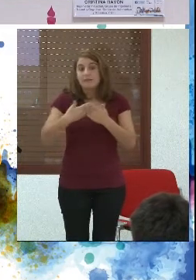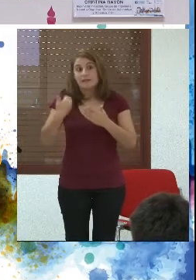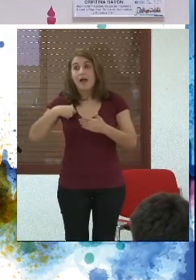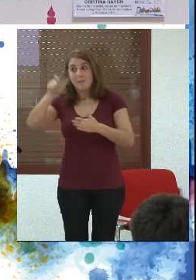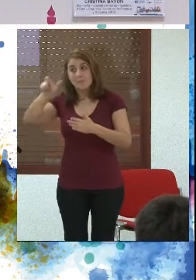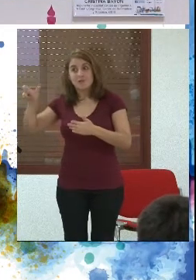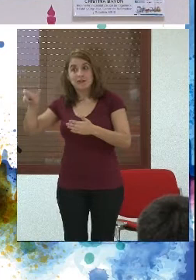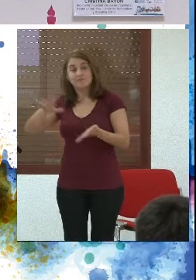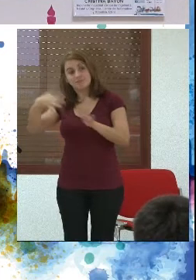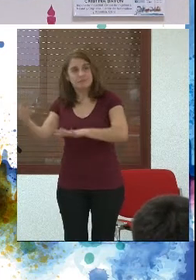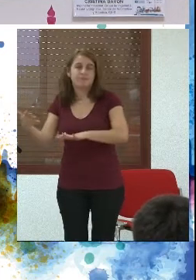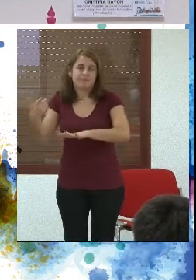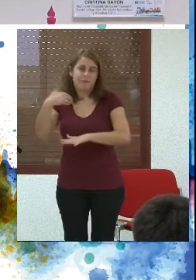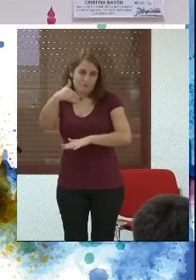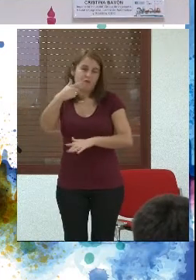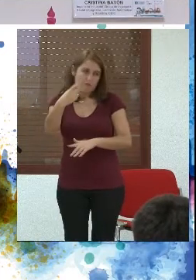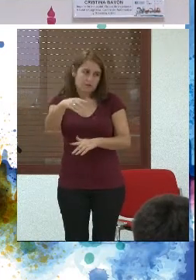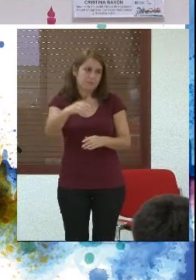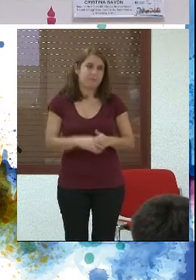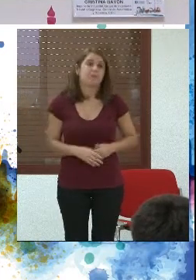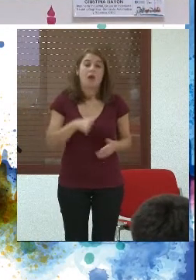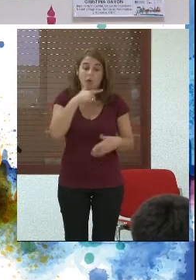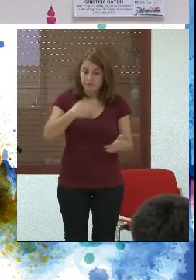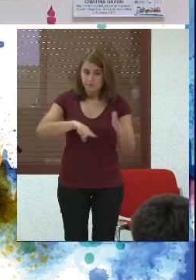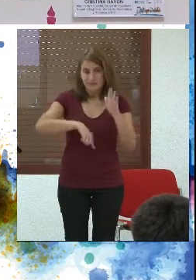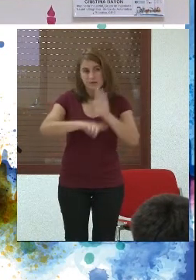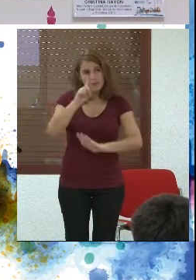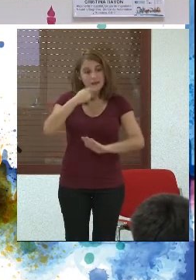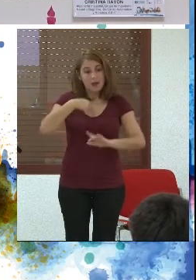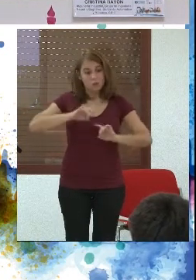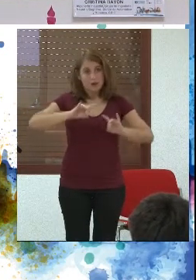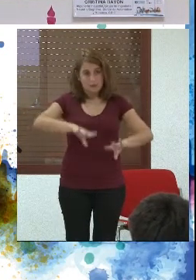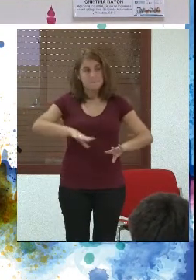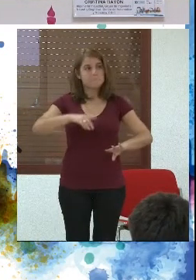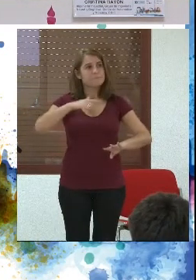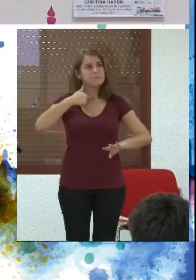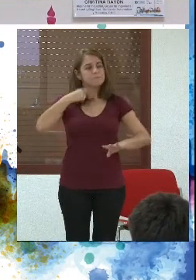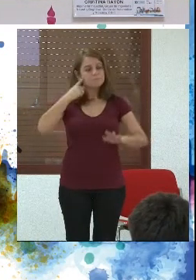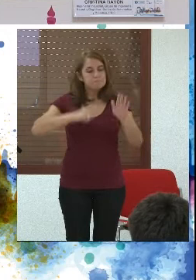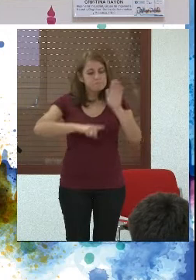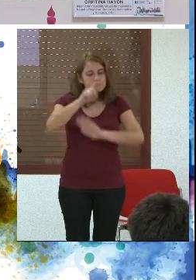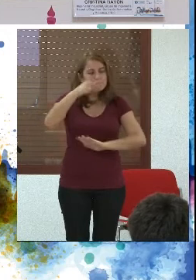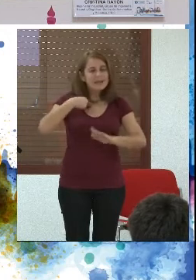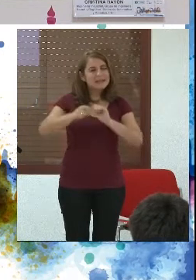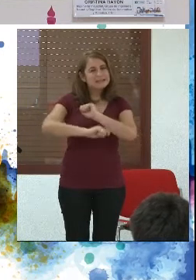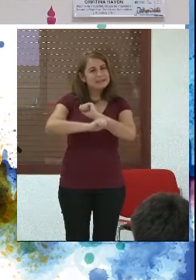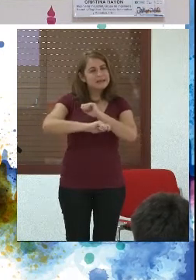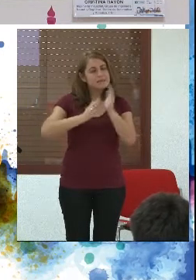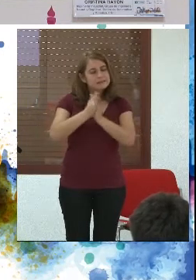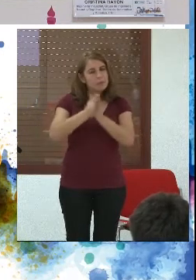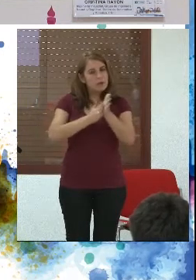stem cells, but we still have a way to go to be able to use this technology. So right now we're developing in Australia the strategy